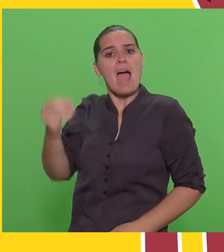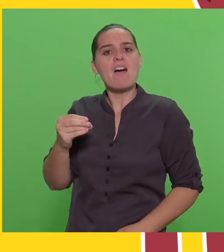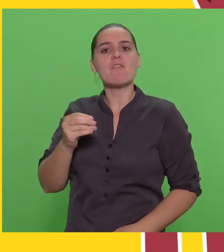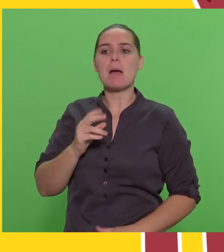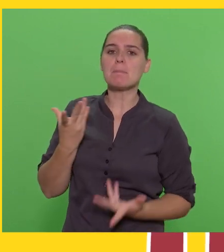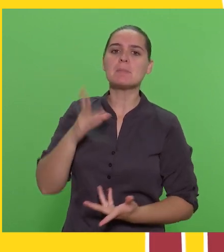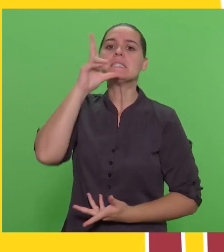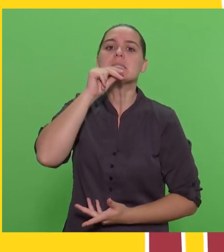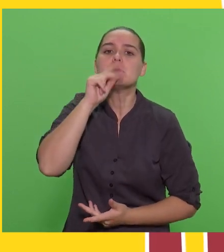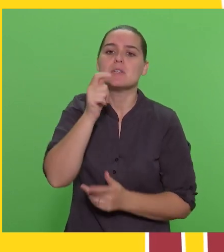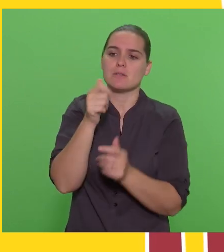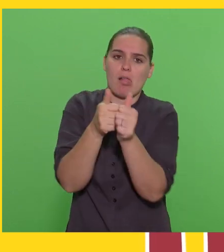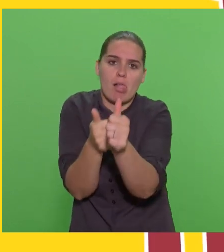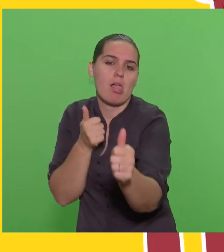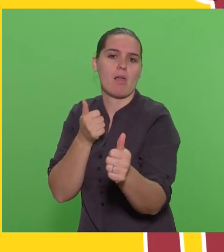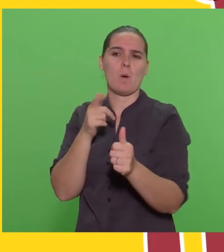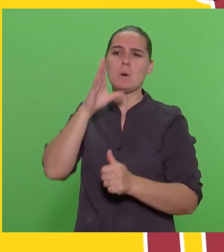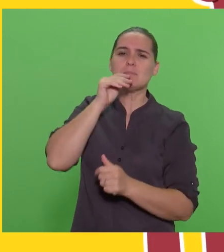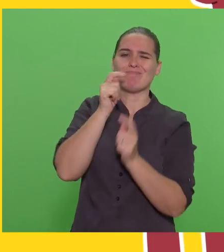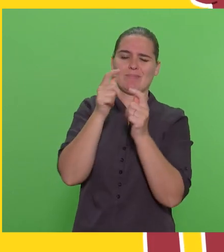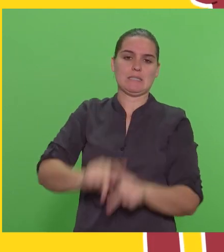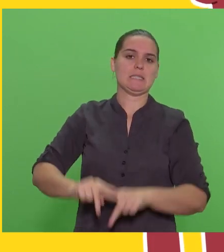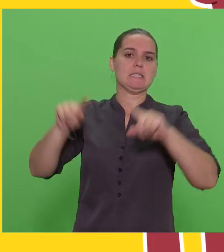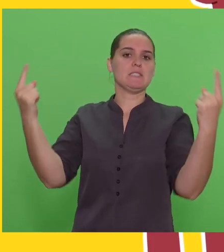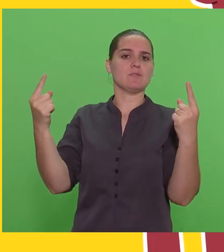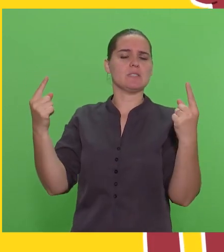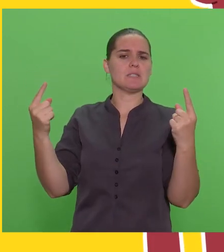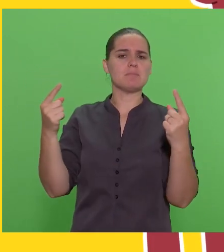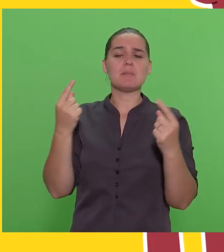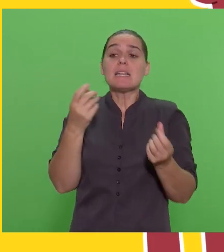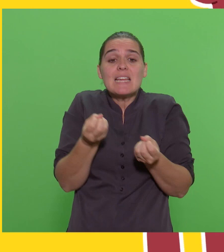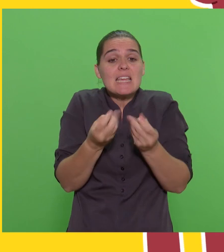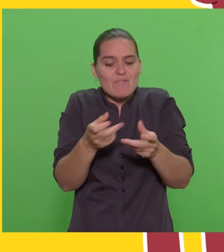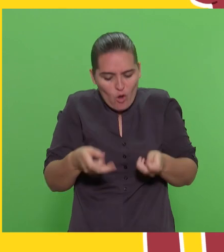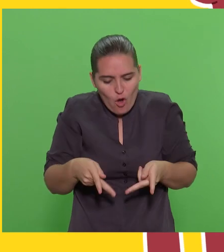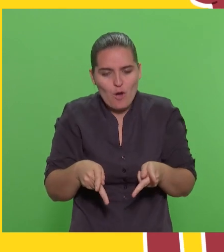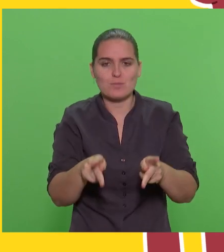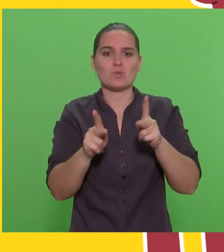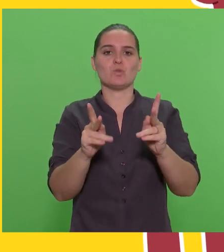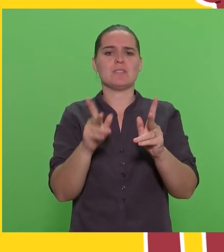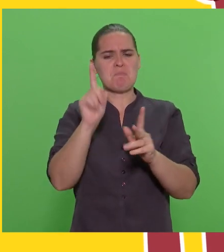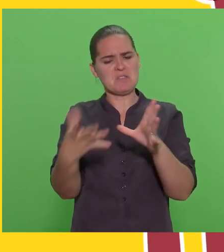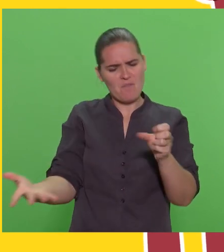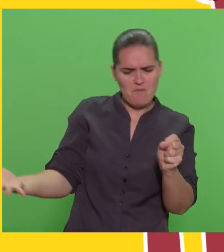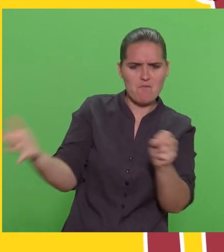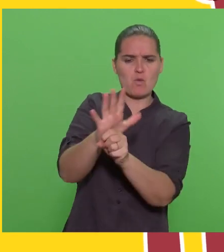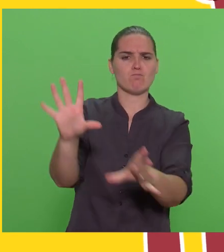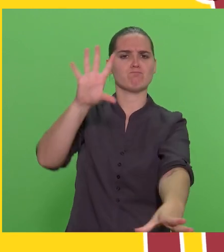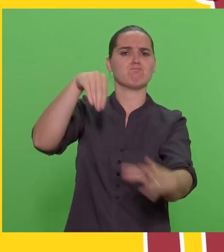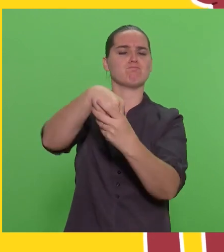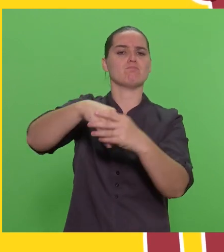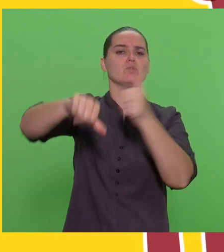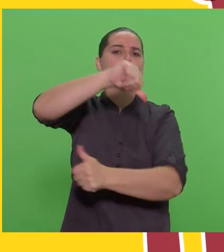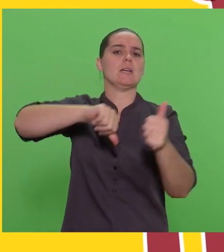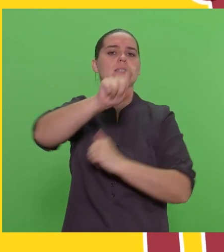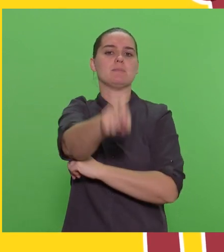language. Many people fail to recognize that every person with a disability is a complete person and, given the right